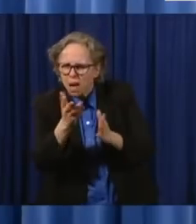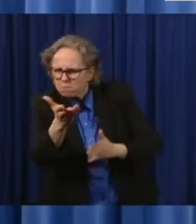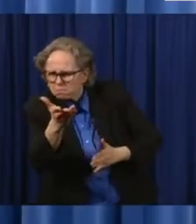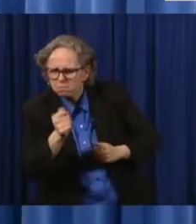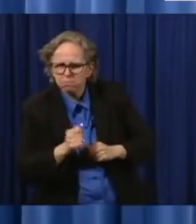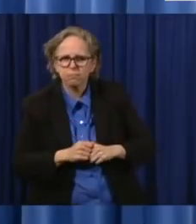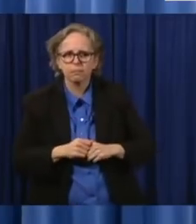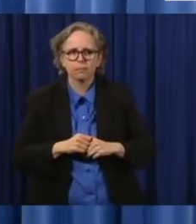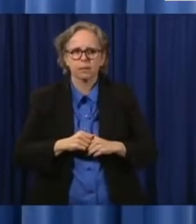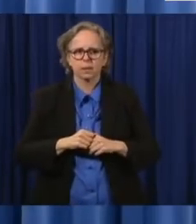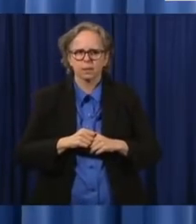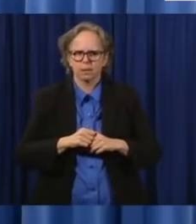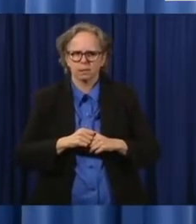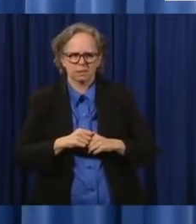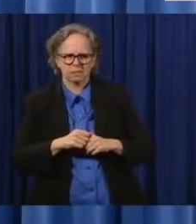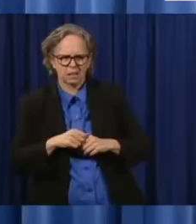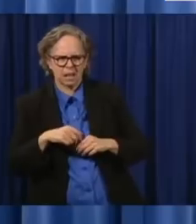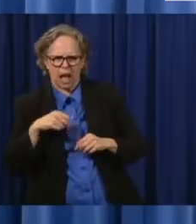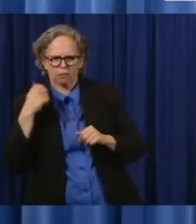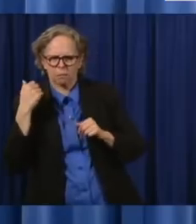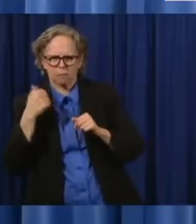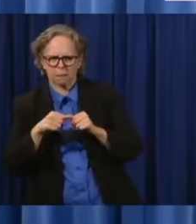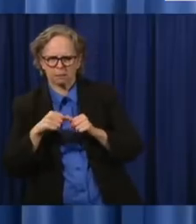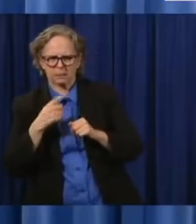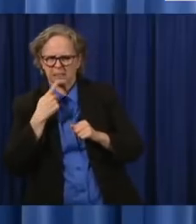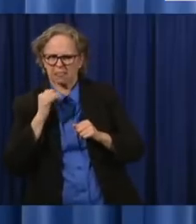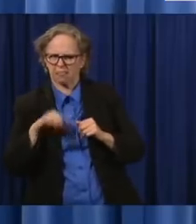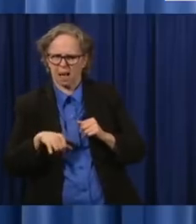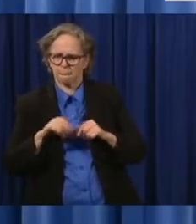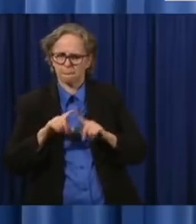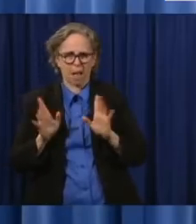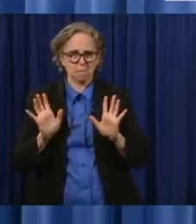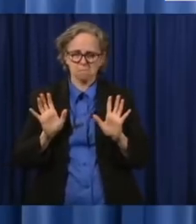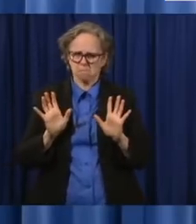No, I don't recall if we said that, Jack, but we continue to